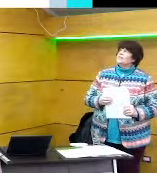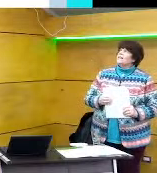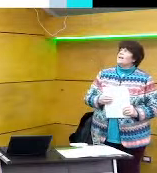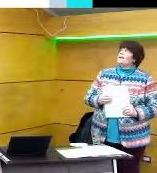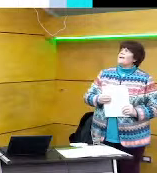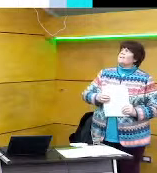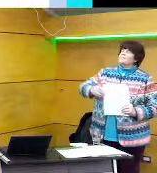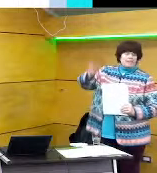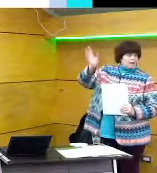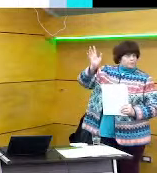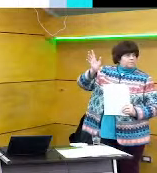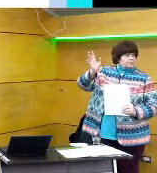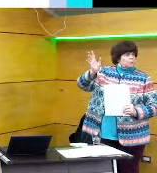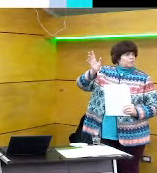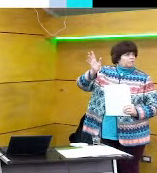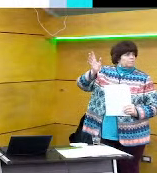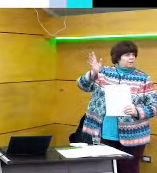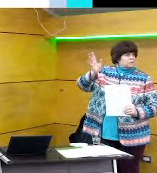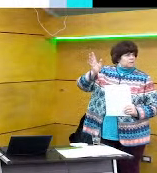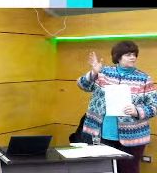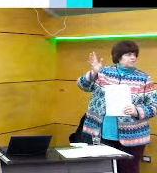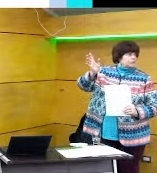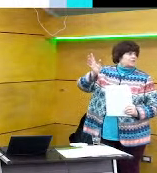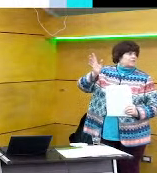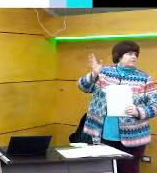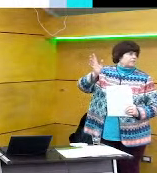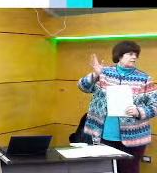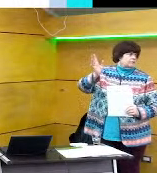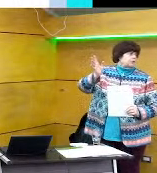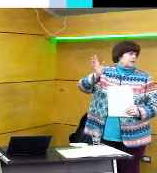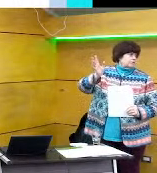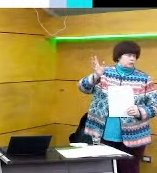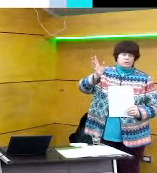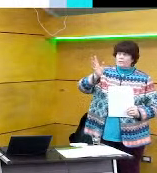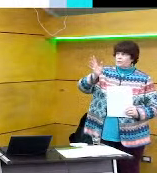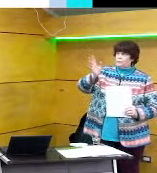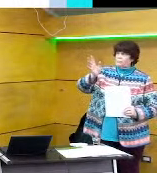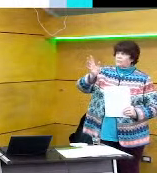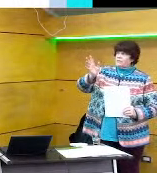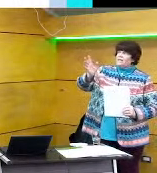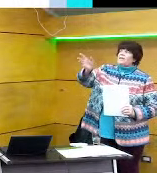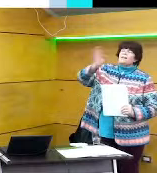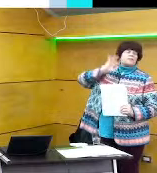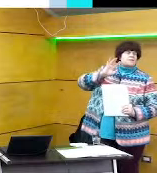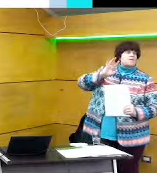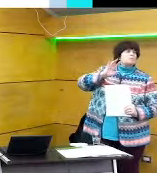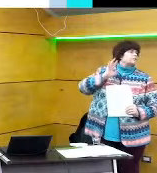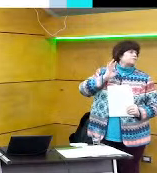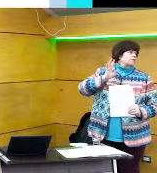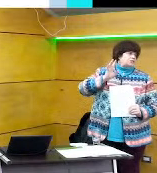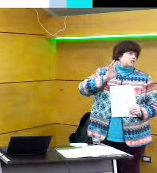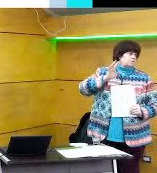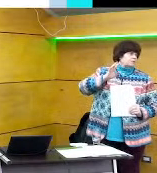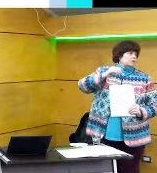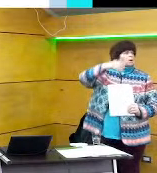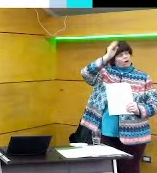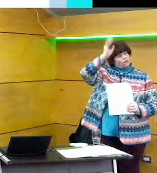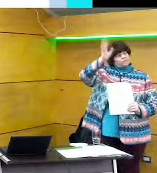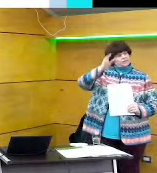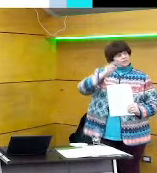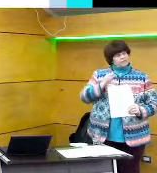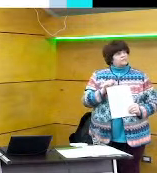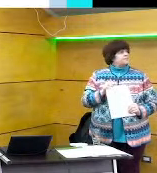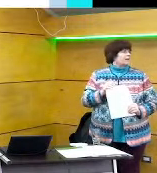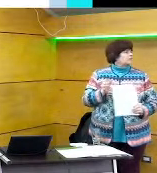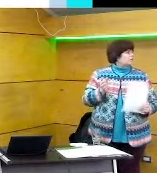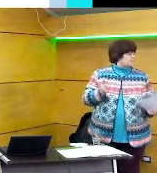dialogue, and this happened to be one of them that was used in 2022. The theme was friendship, so all